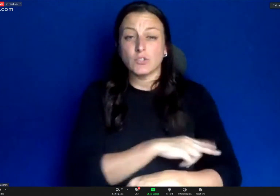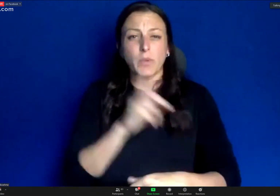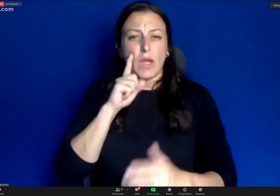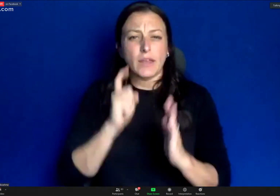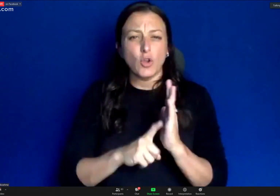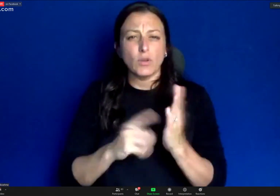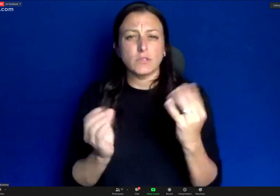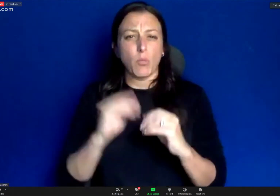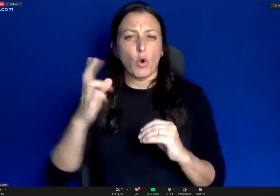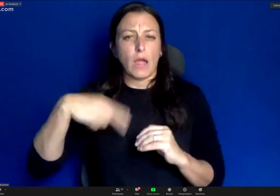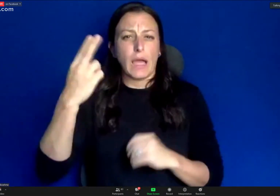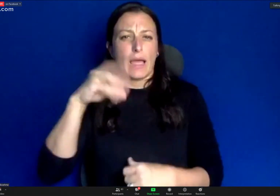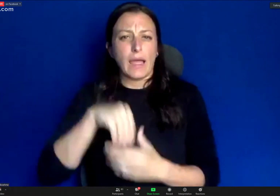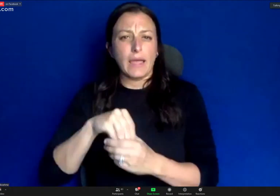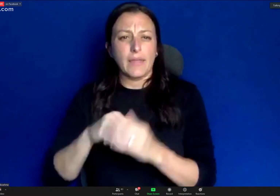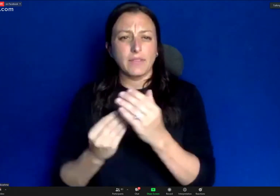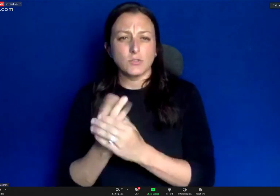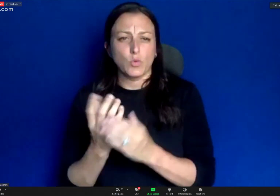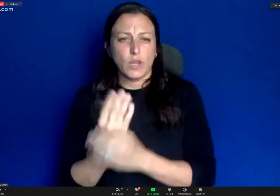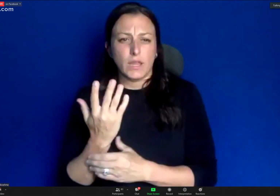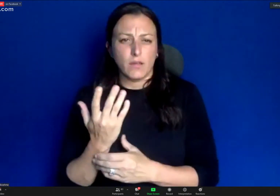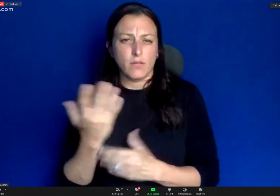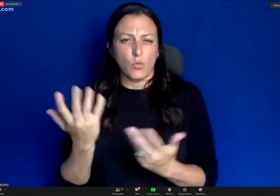drove those.